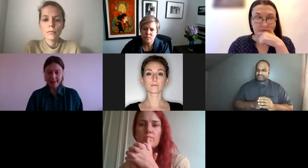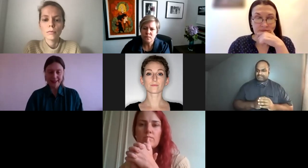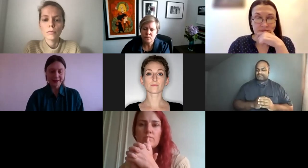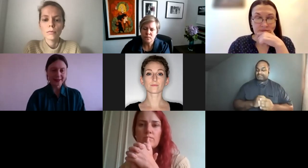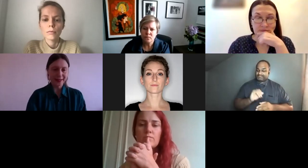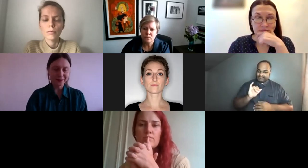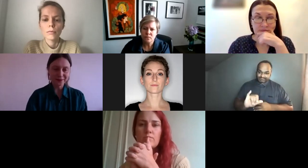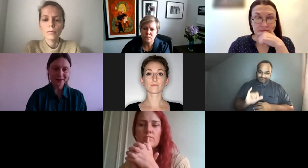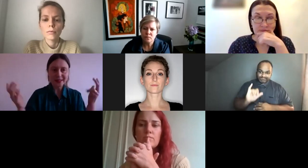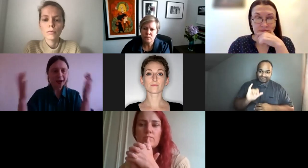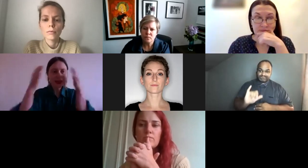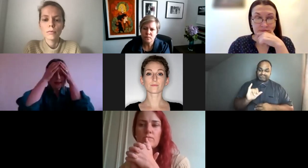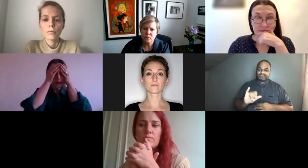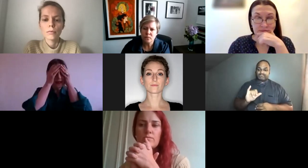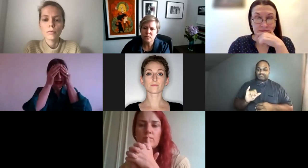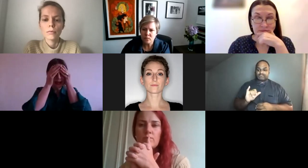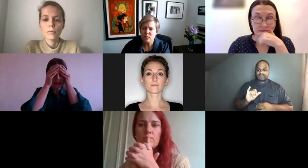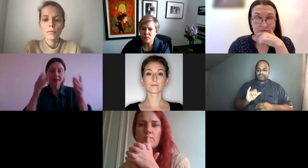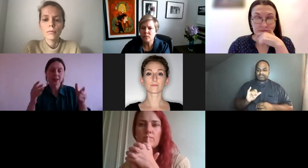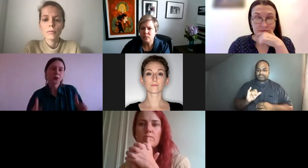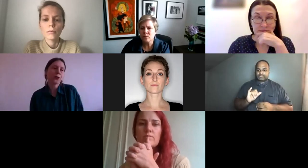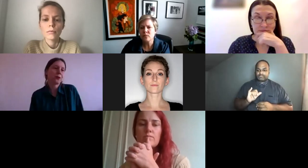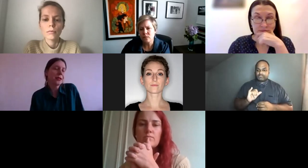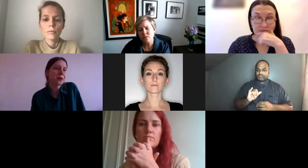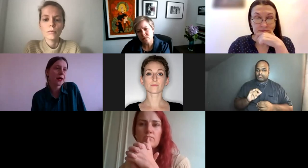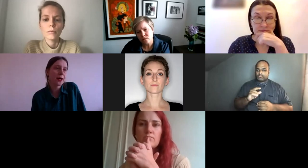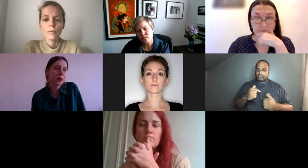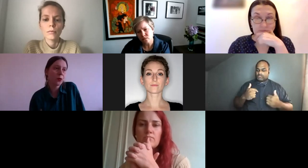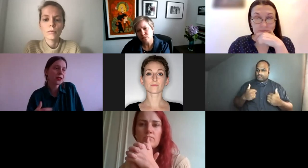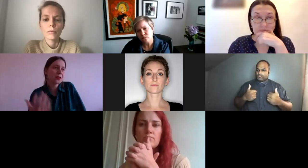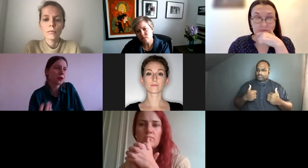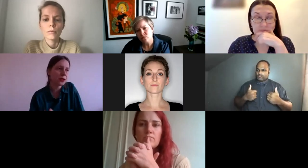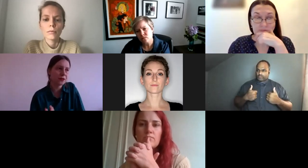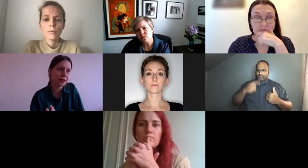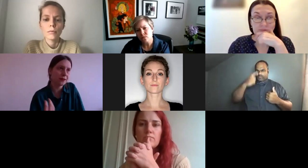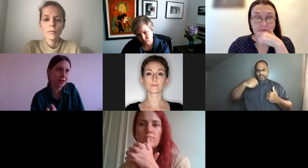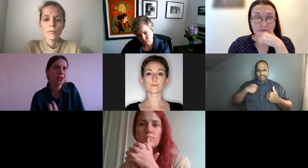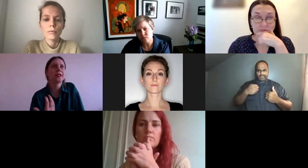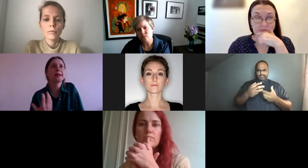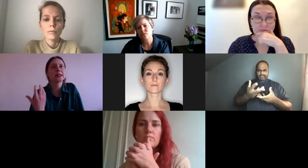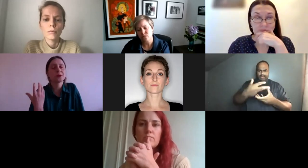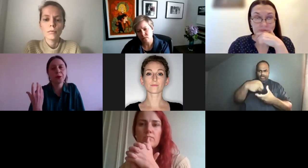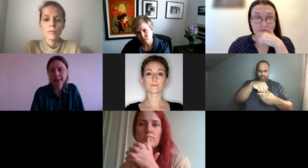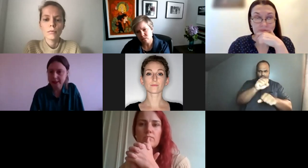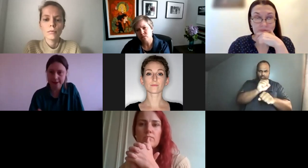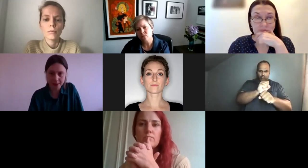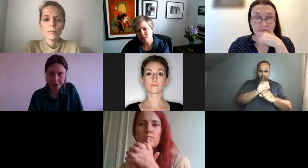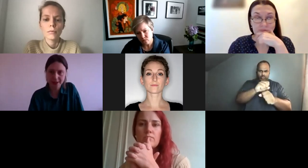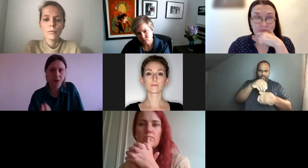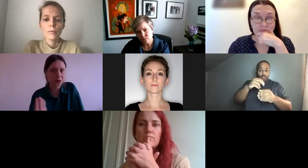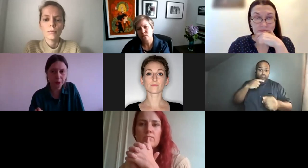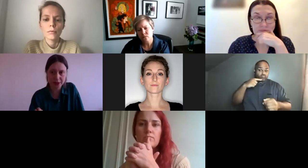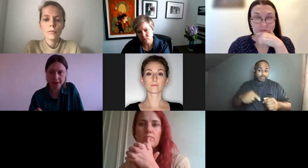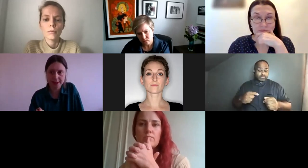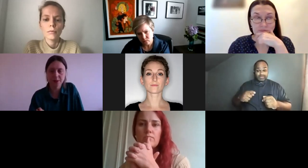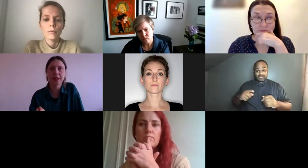Yes, and that's why it was a question for me, what is inclusion in Russia? Is it political space